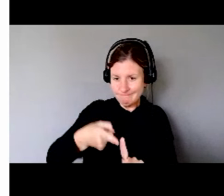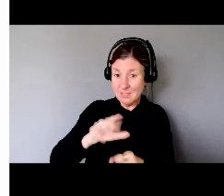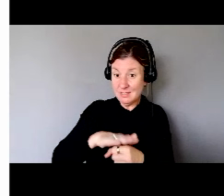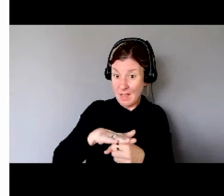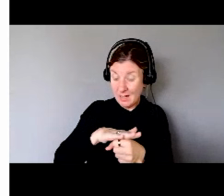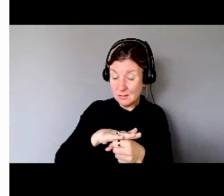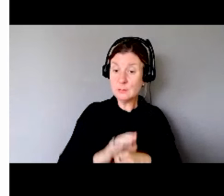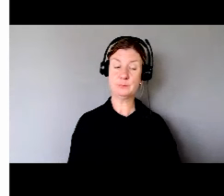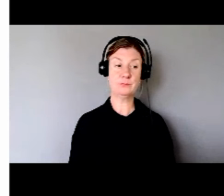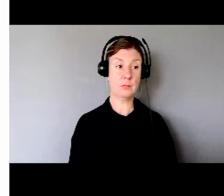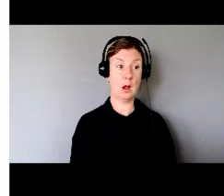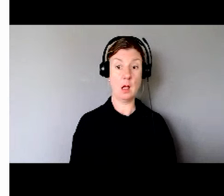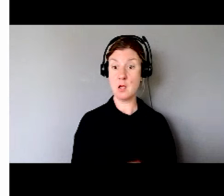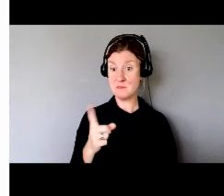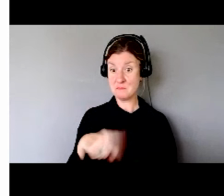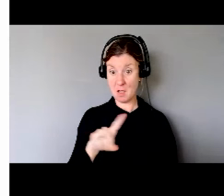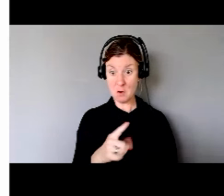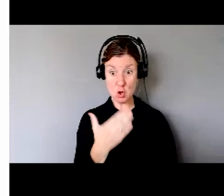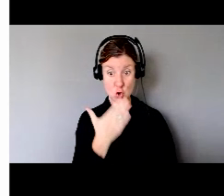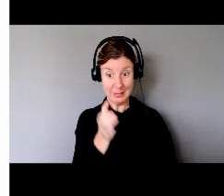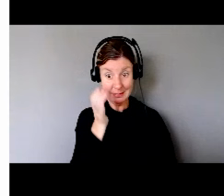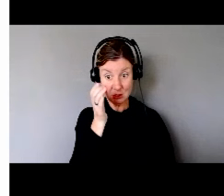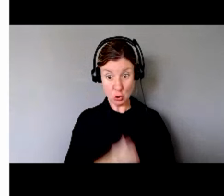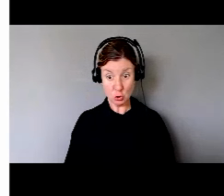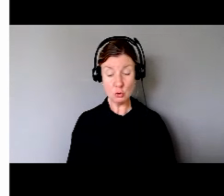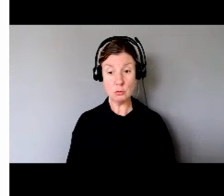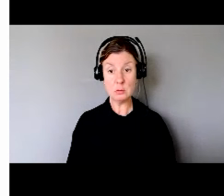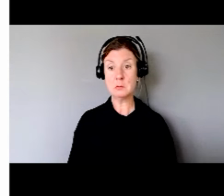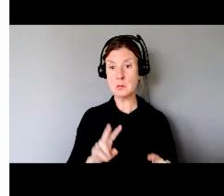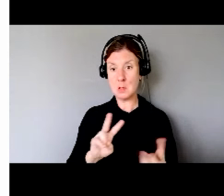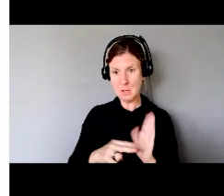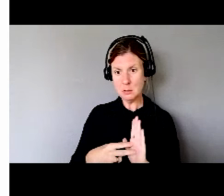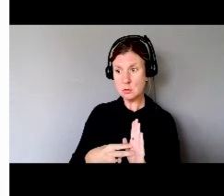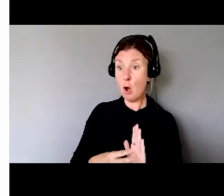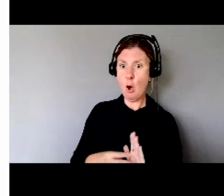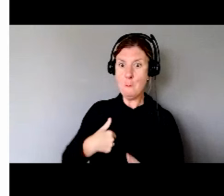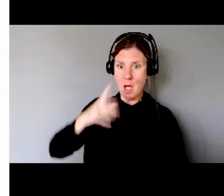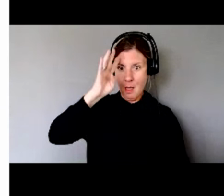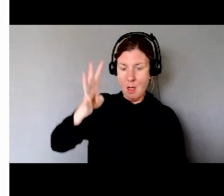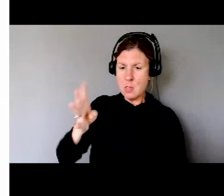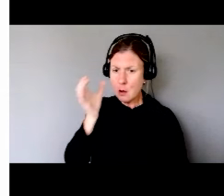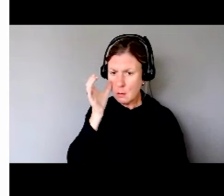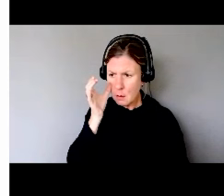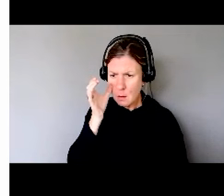artists who are good listeners and willing to adapt their approach based on what they hear, who have experience